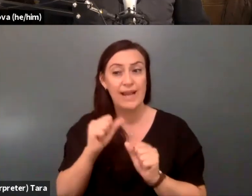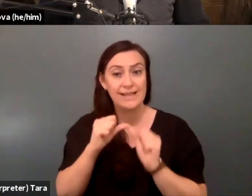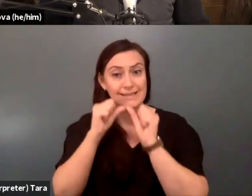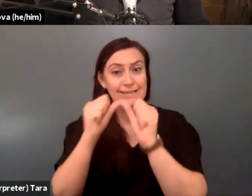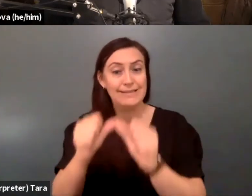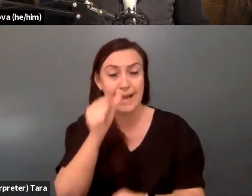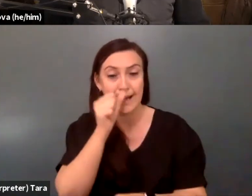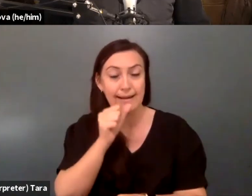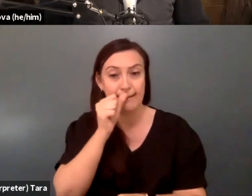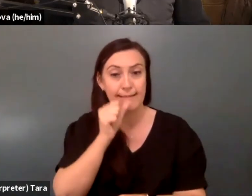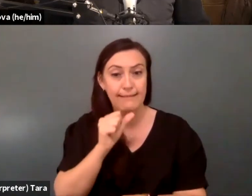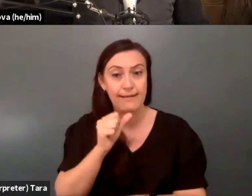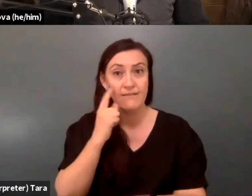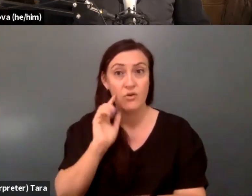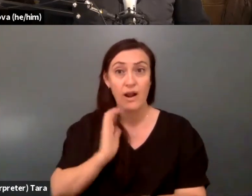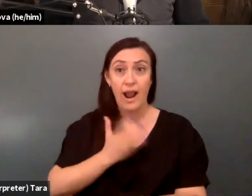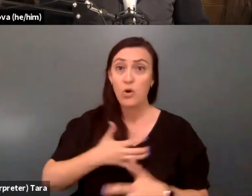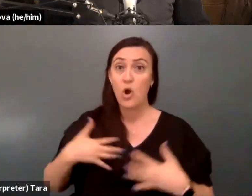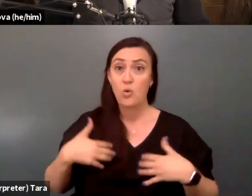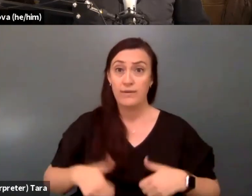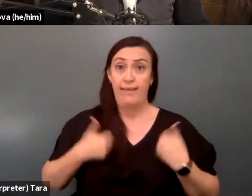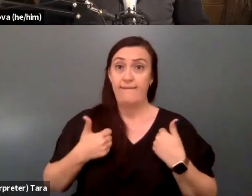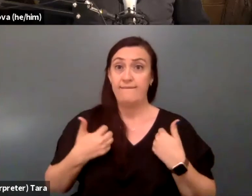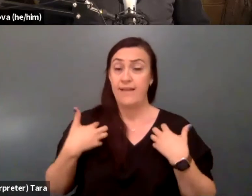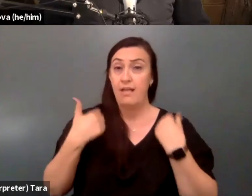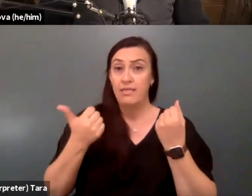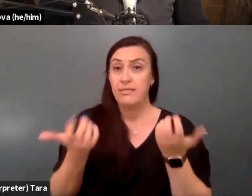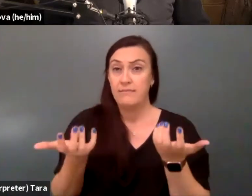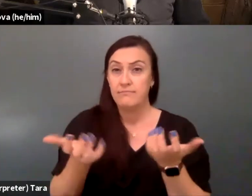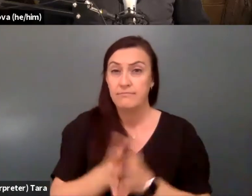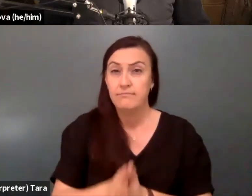own longevity.